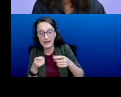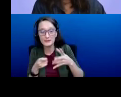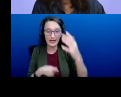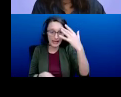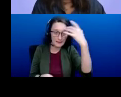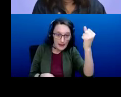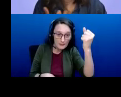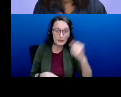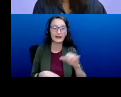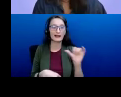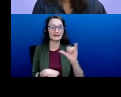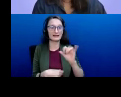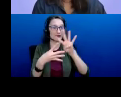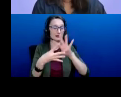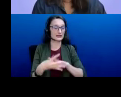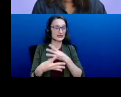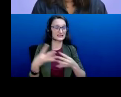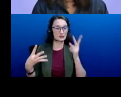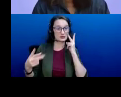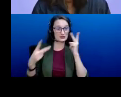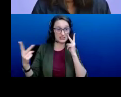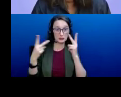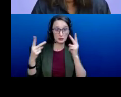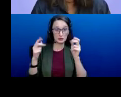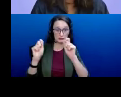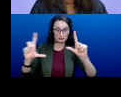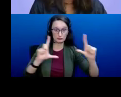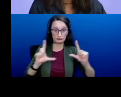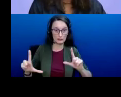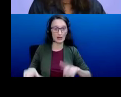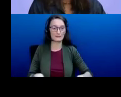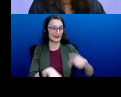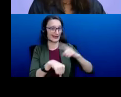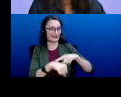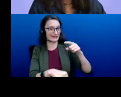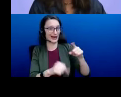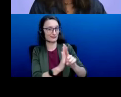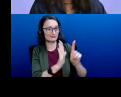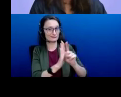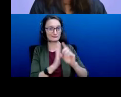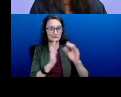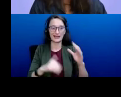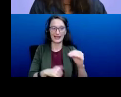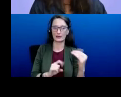timers, reminders, different AT that you can find for free as an extension on Google Chrome or whatever your browser